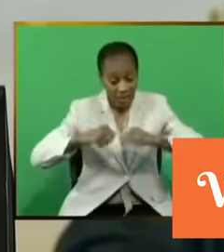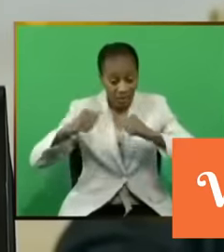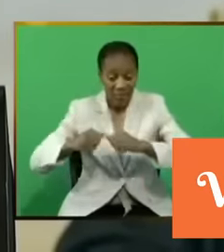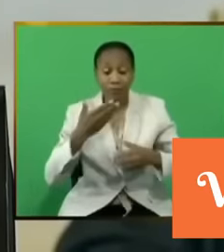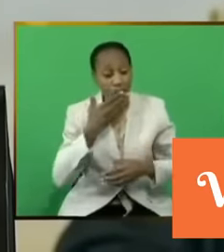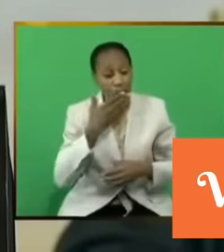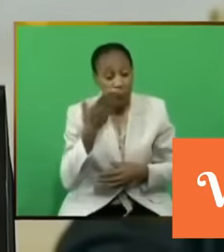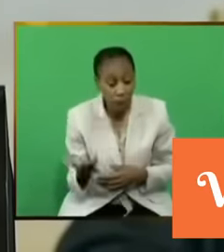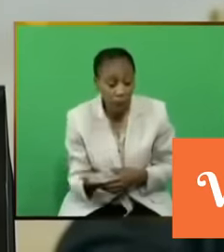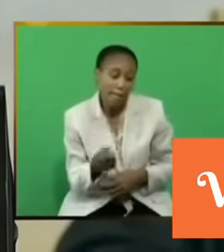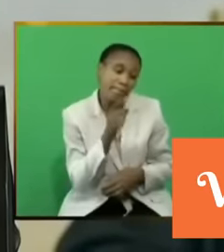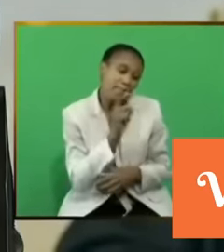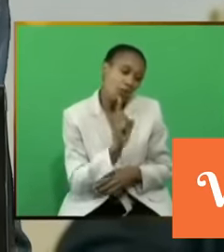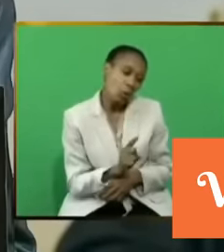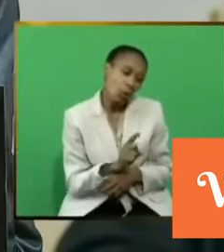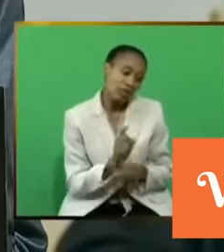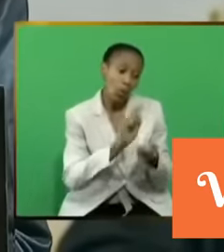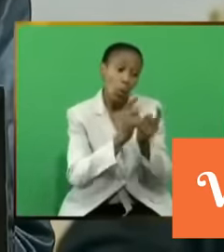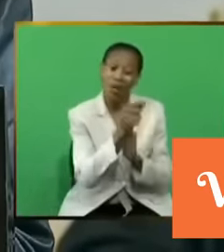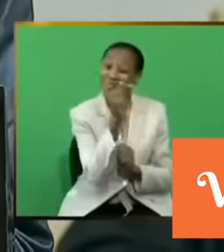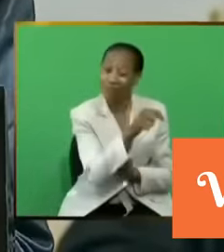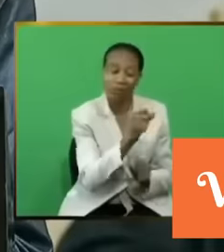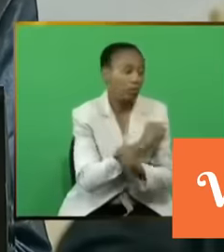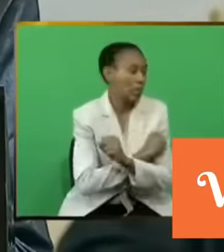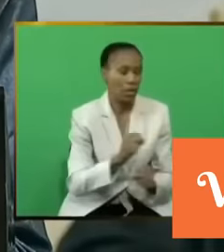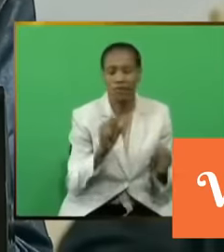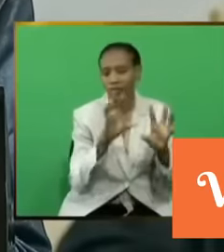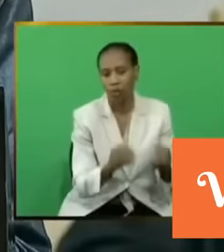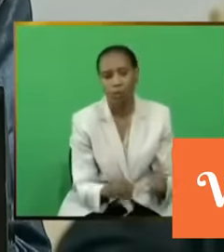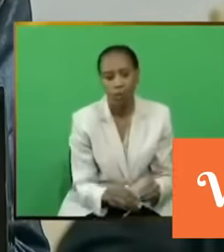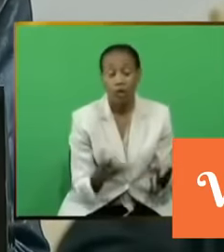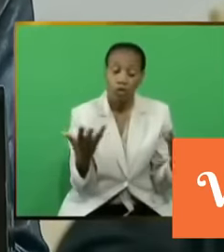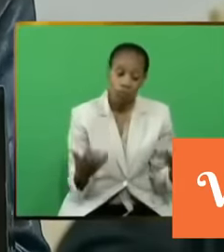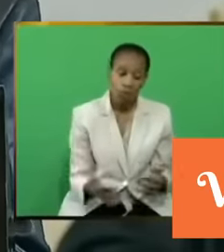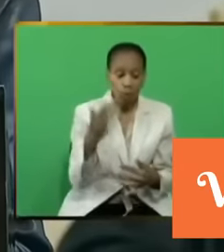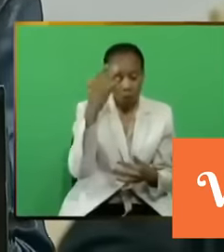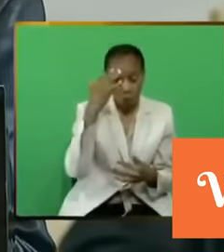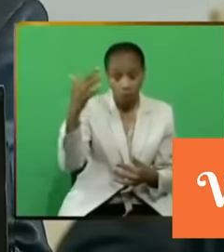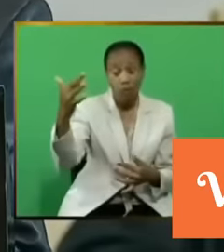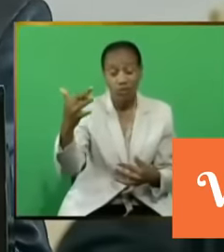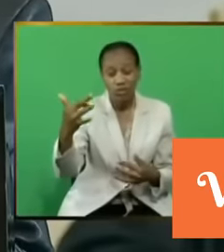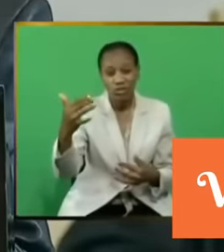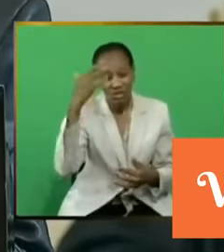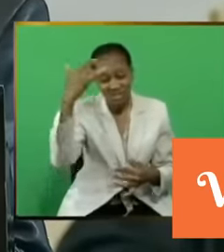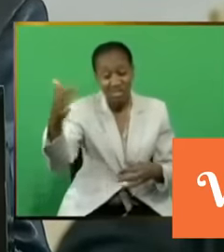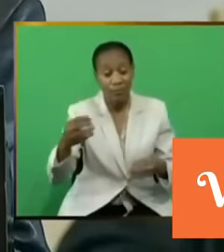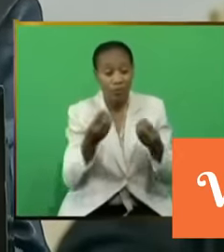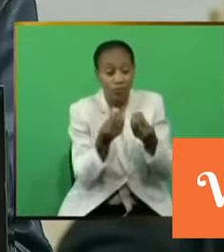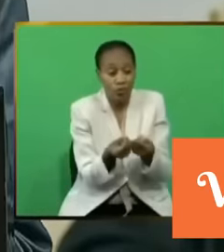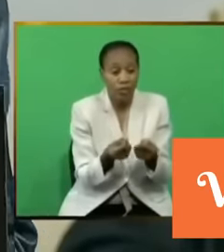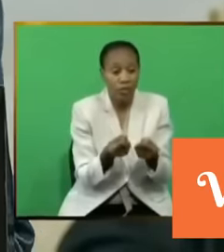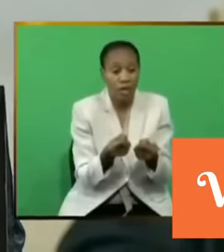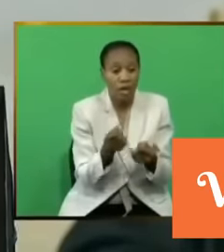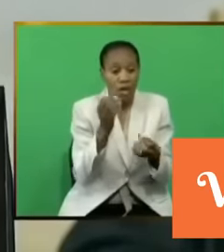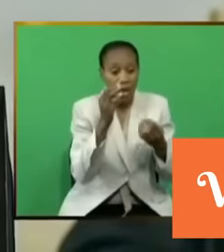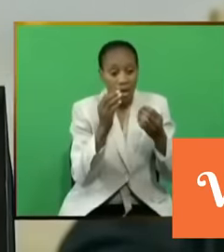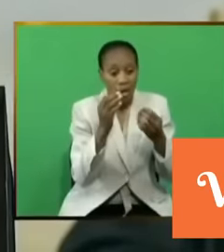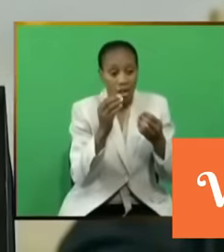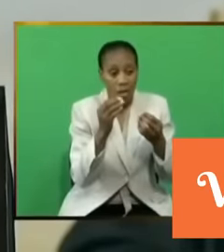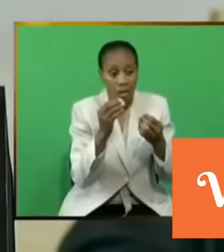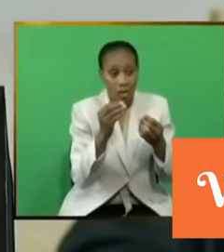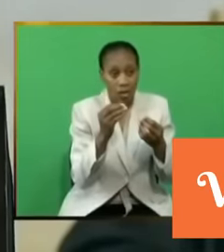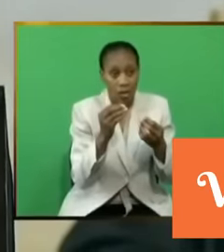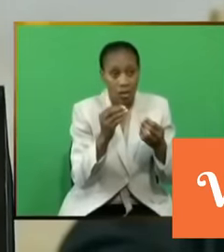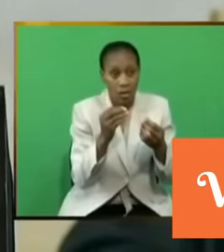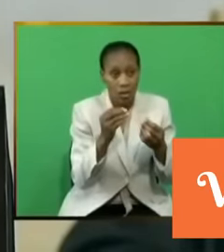place, that war will never end, and the dream of a two-state solution will never materialize. Speaker,